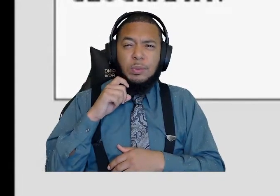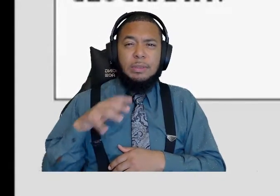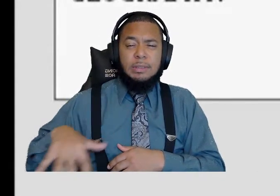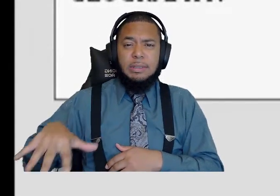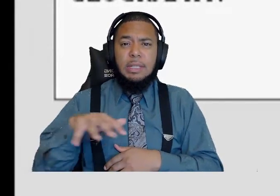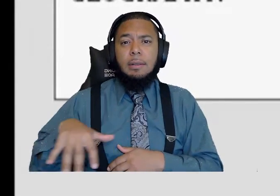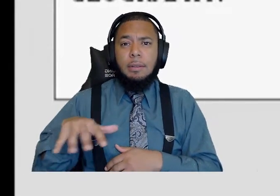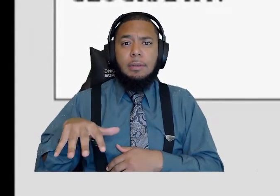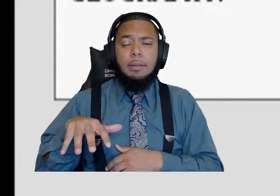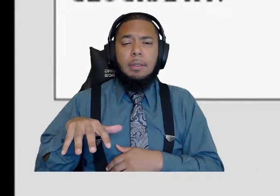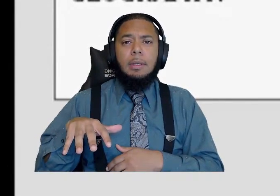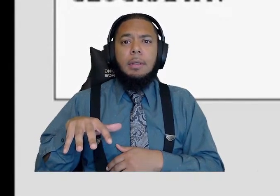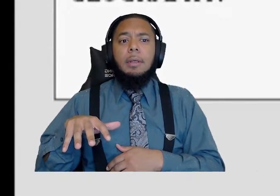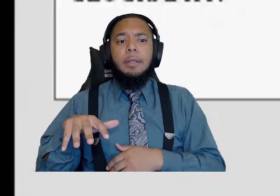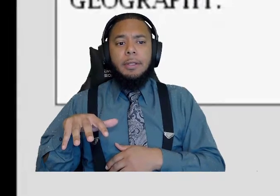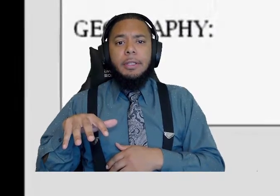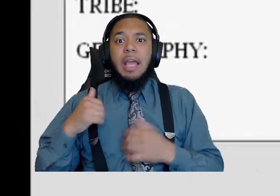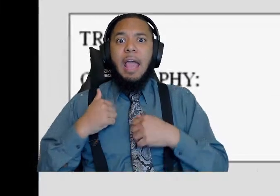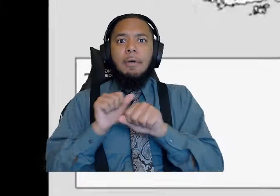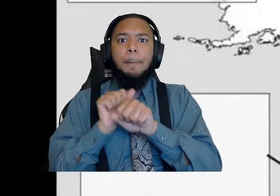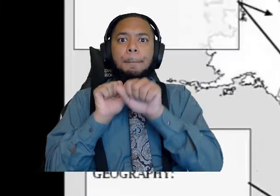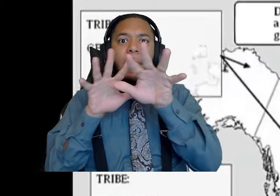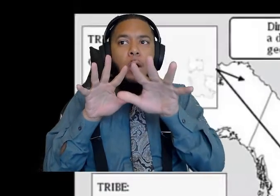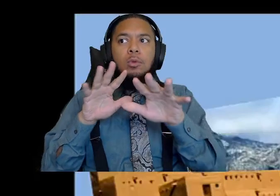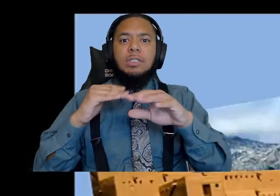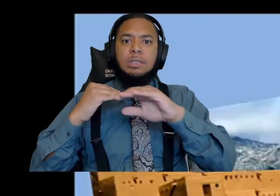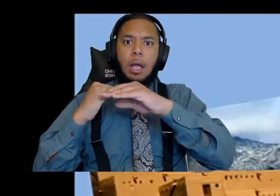areas bordering cliffs and mountains.